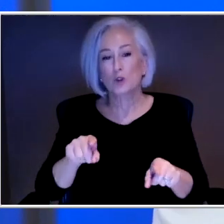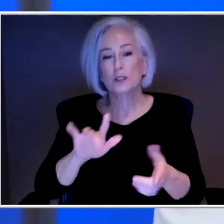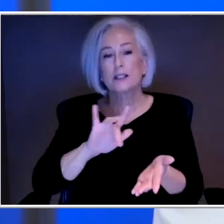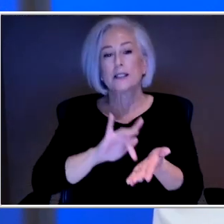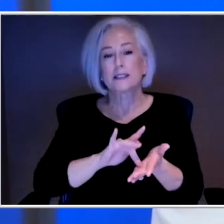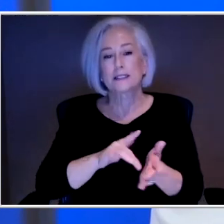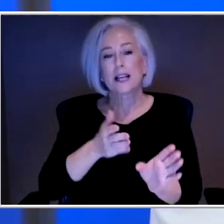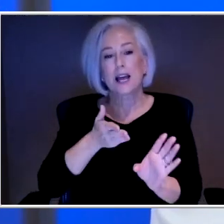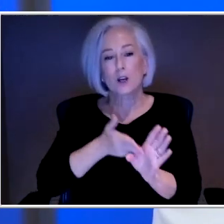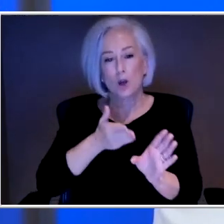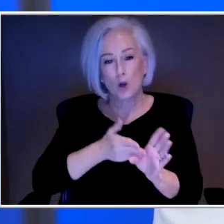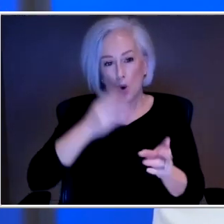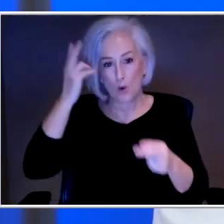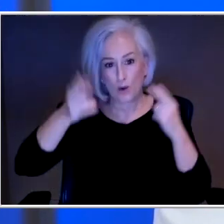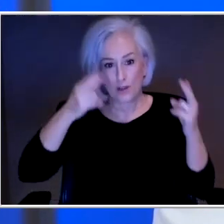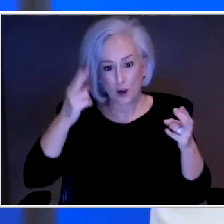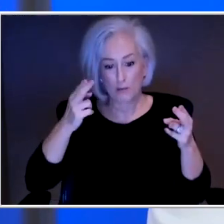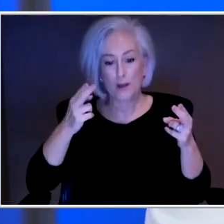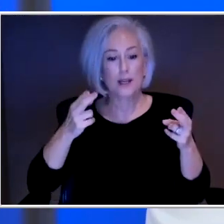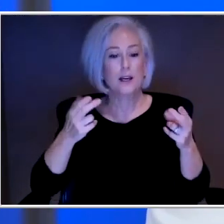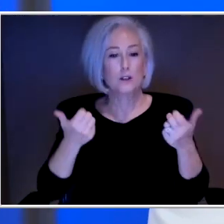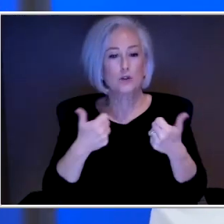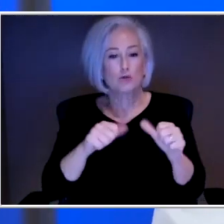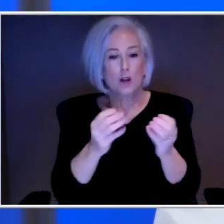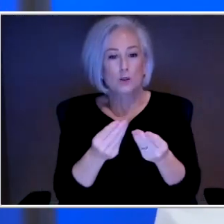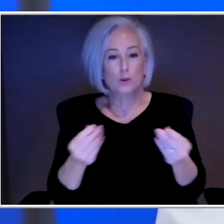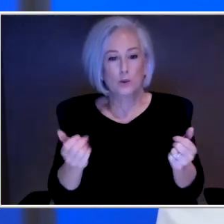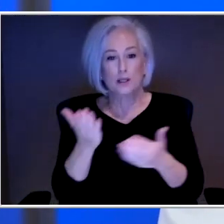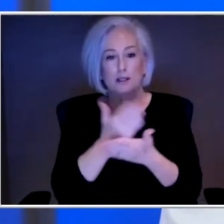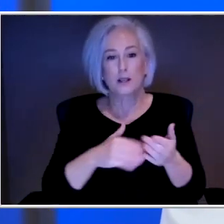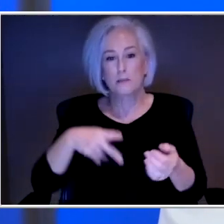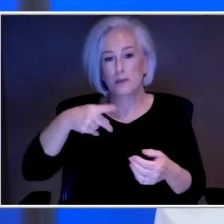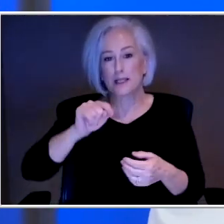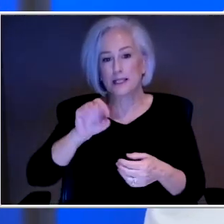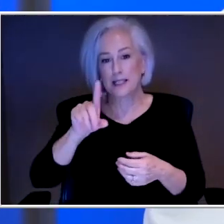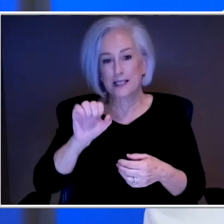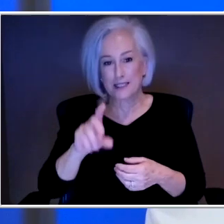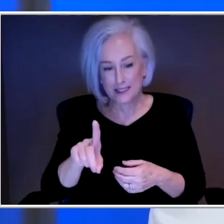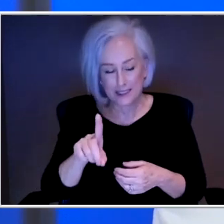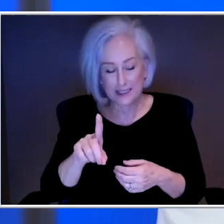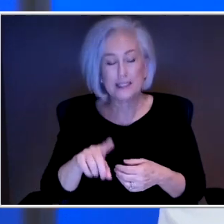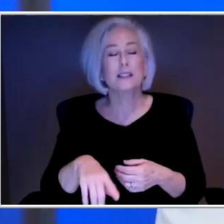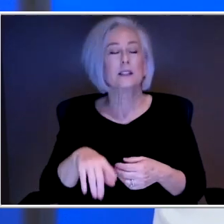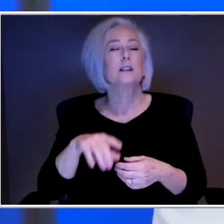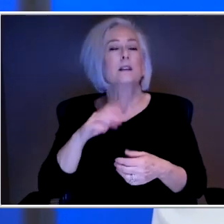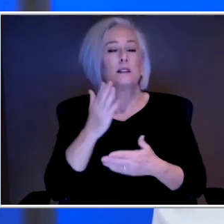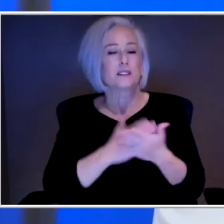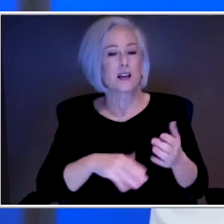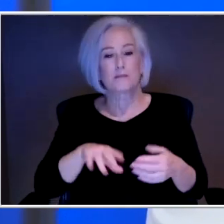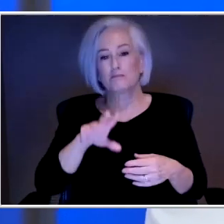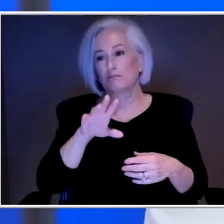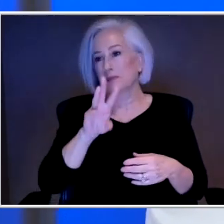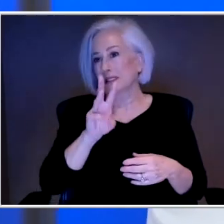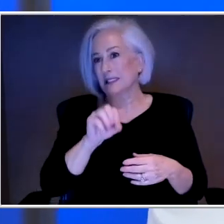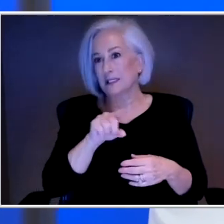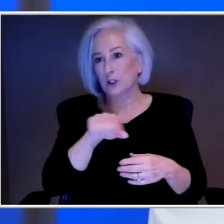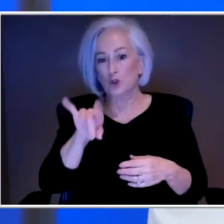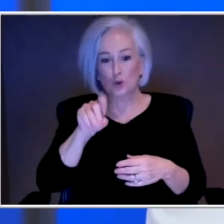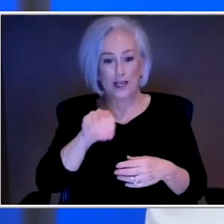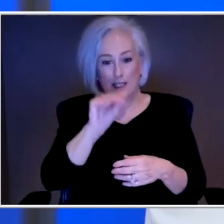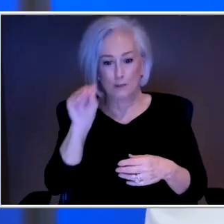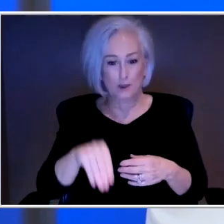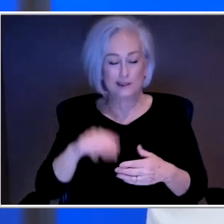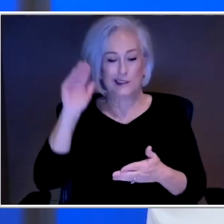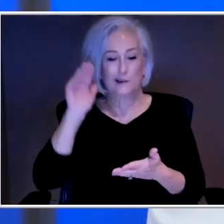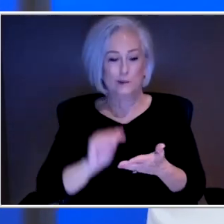getting over their PTSD, and we're seeing remission rates as high as like 70 or 80%, compared to just like 10 to 12% with meds alone, or maybe 20 to 40%